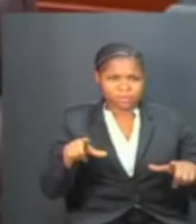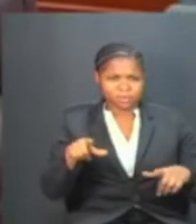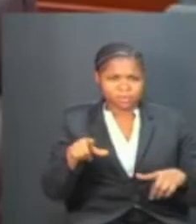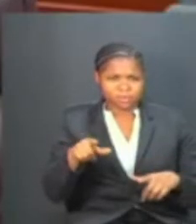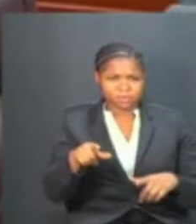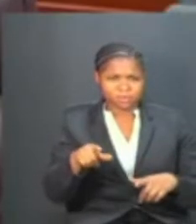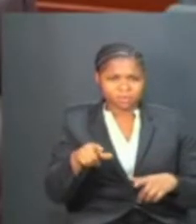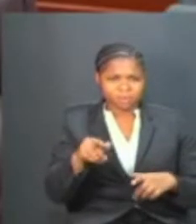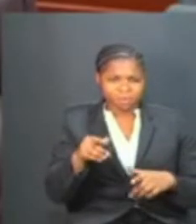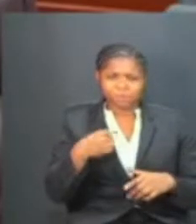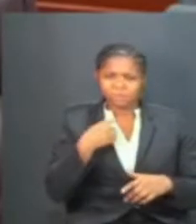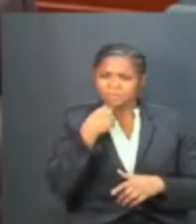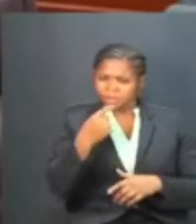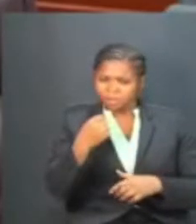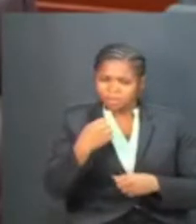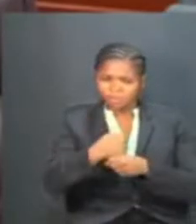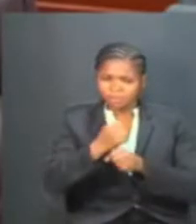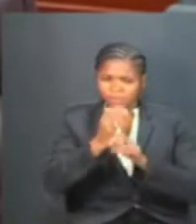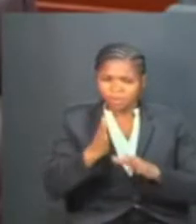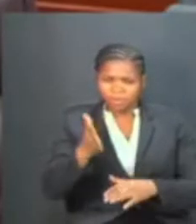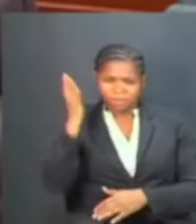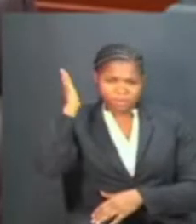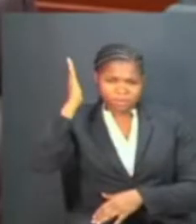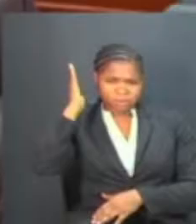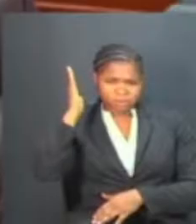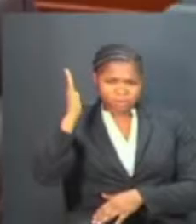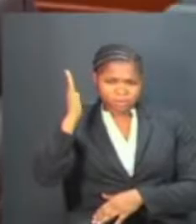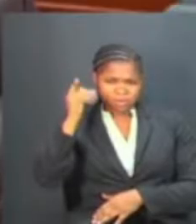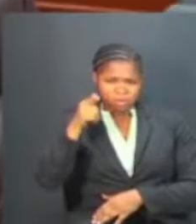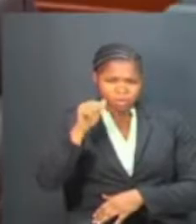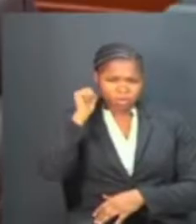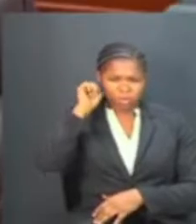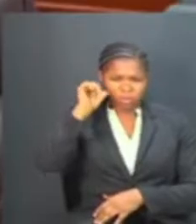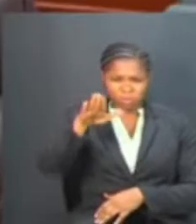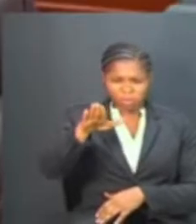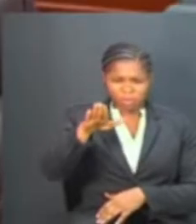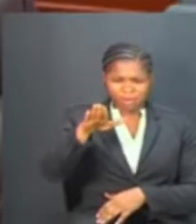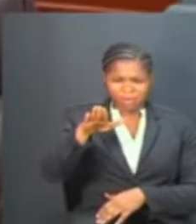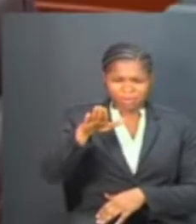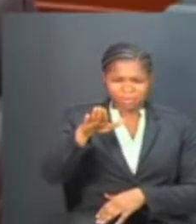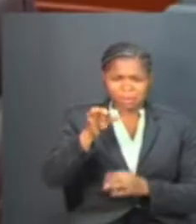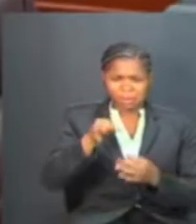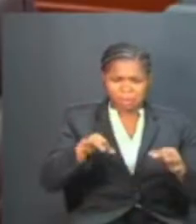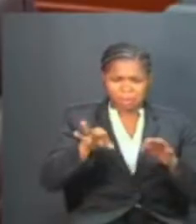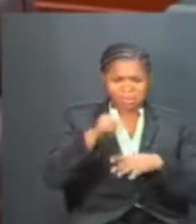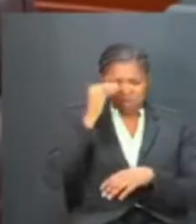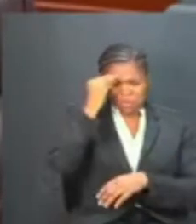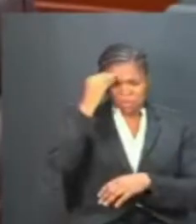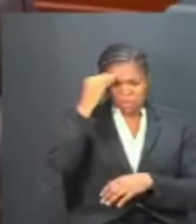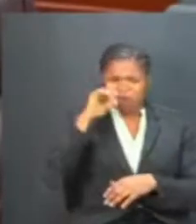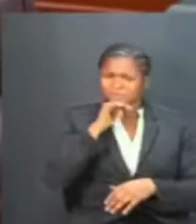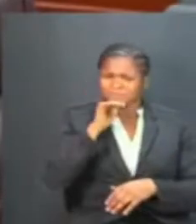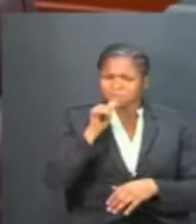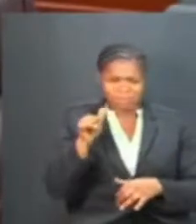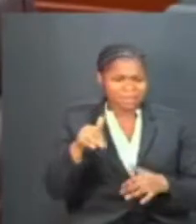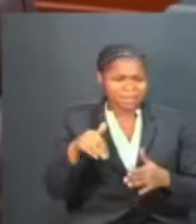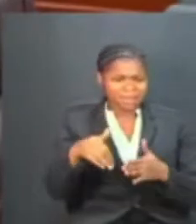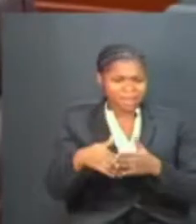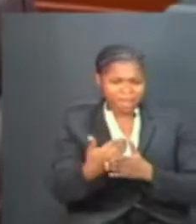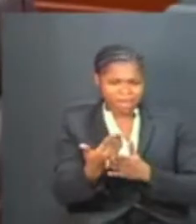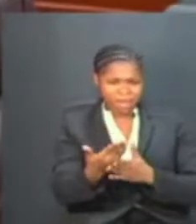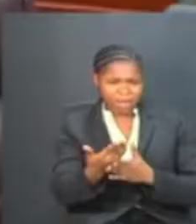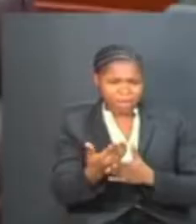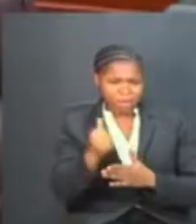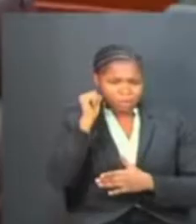the statement, that as a woman, she ought to know that that is not how women are supposed to dress